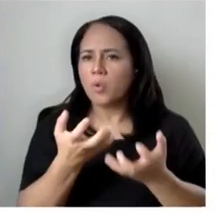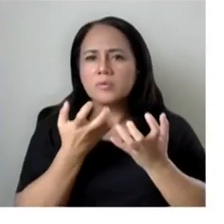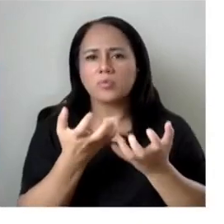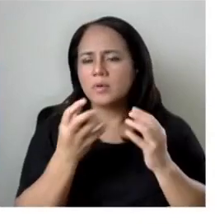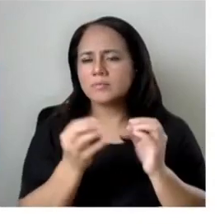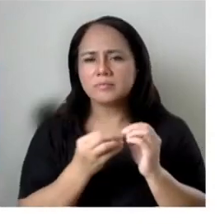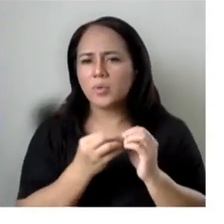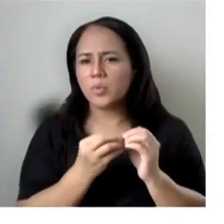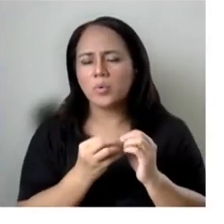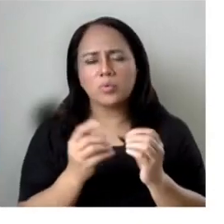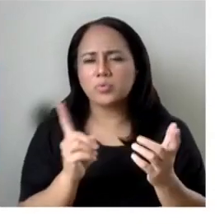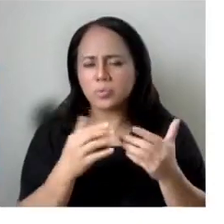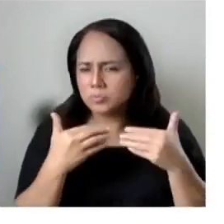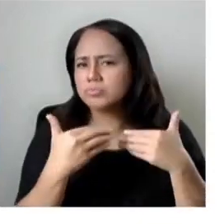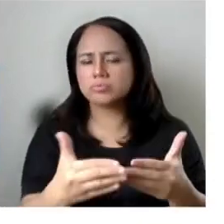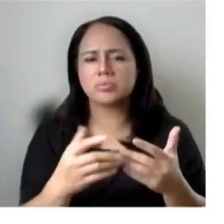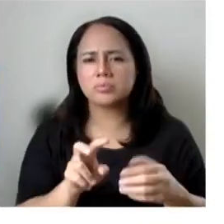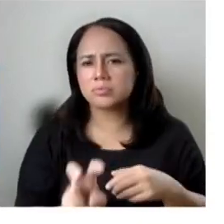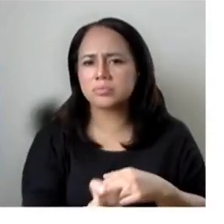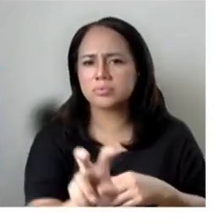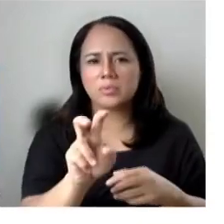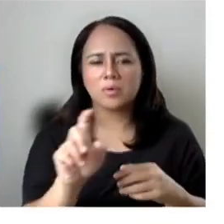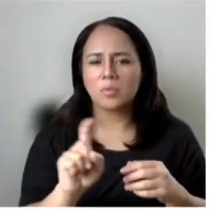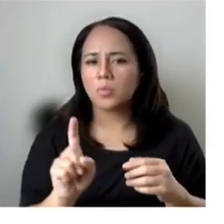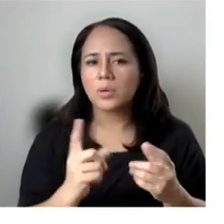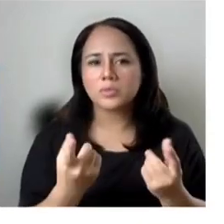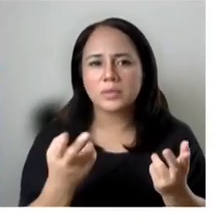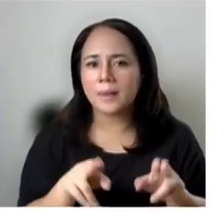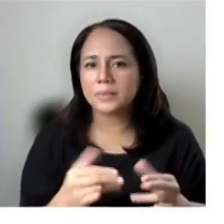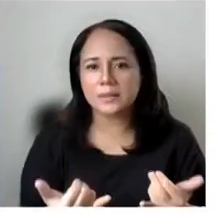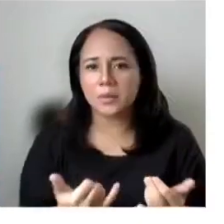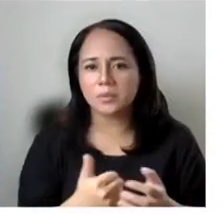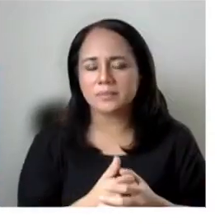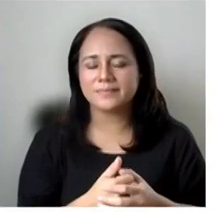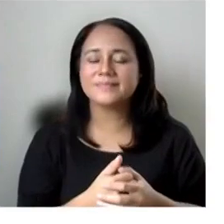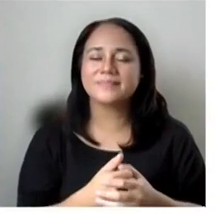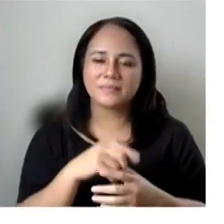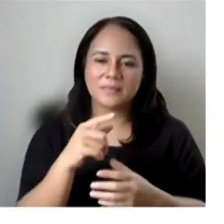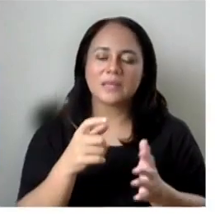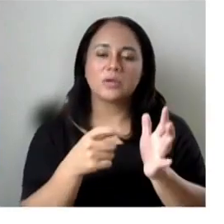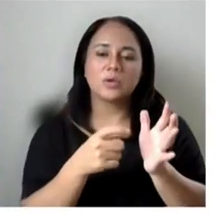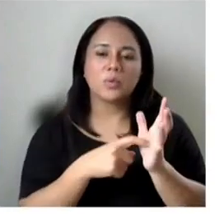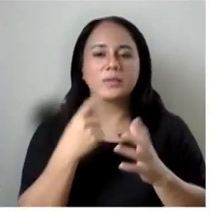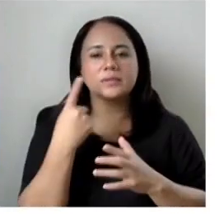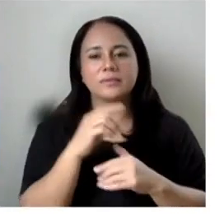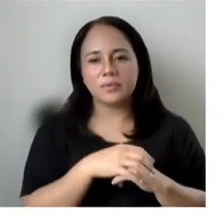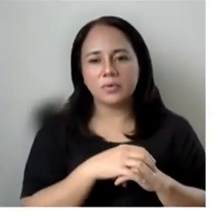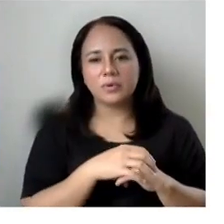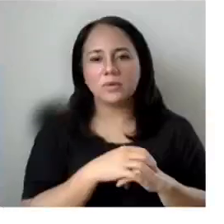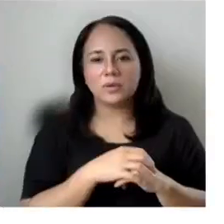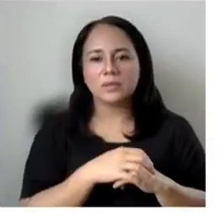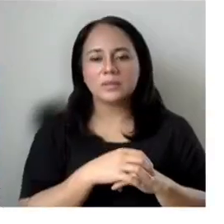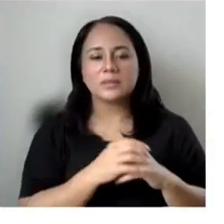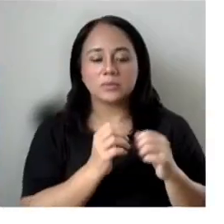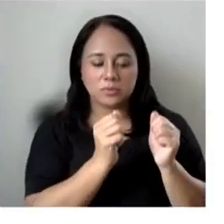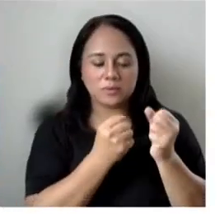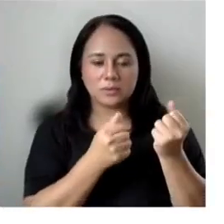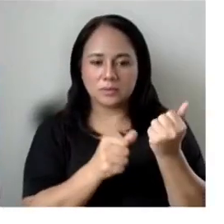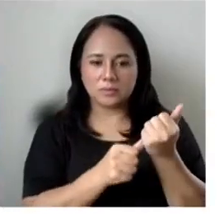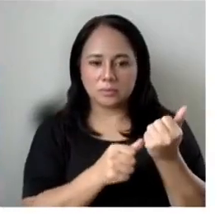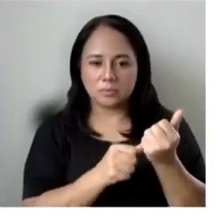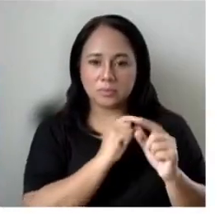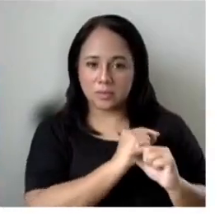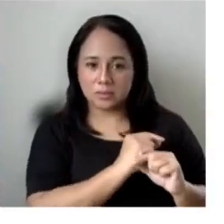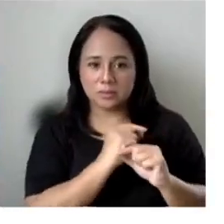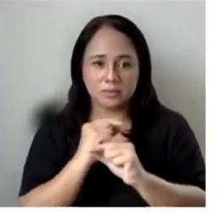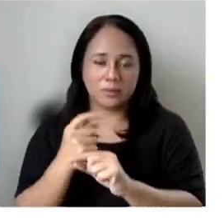happen next? Well, you know, Carmina, they requested for escorts from the government,